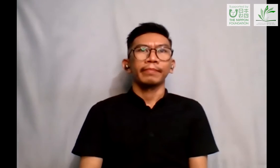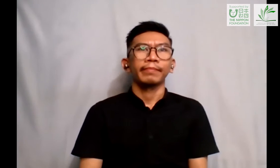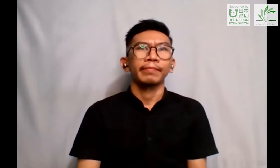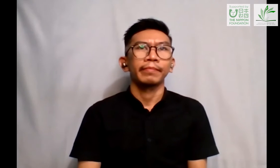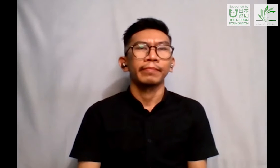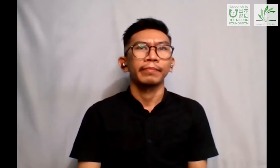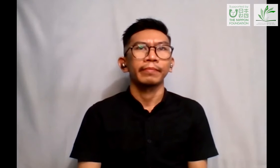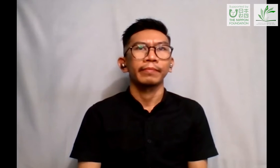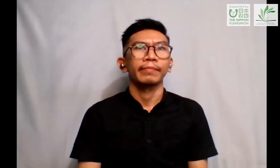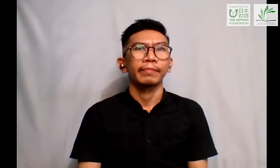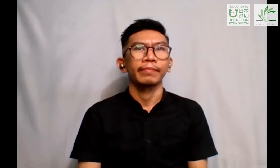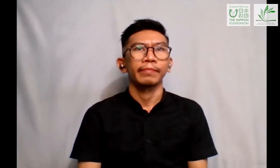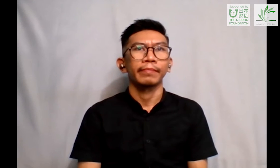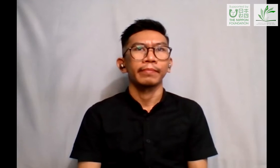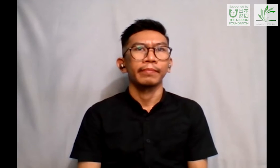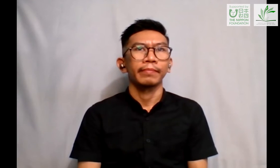Okay.